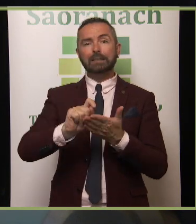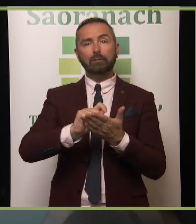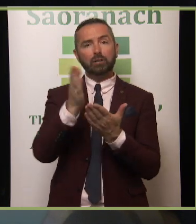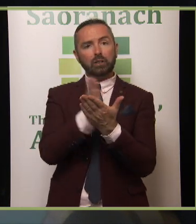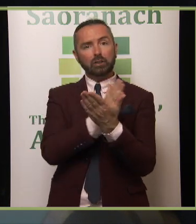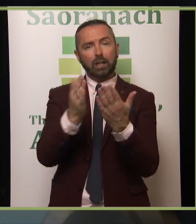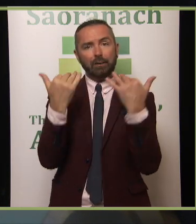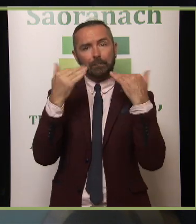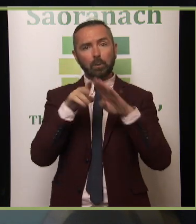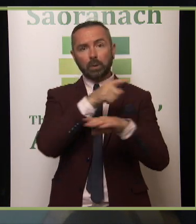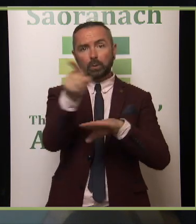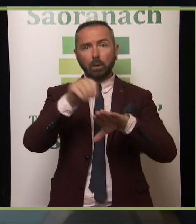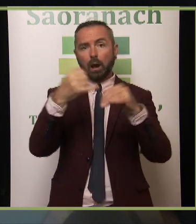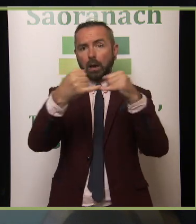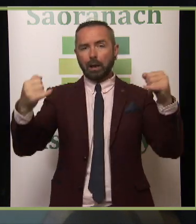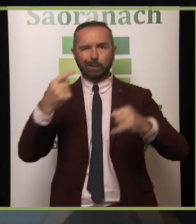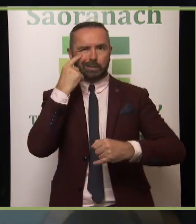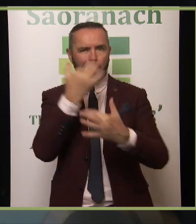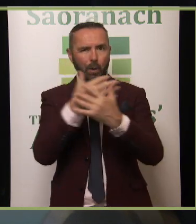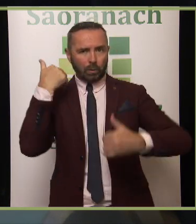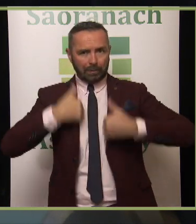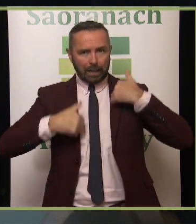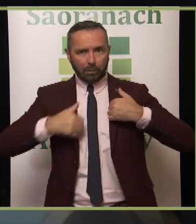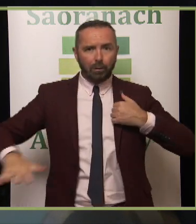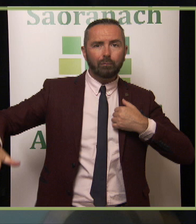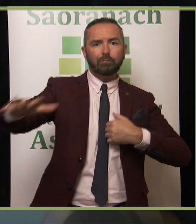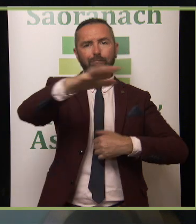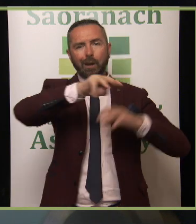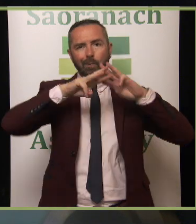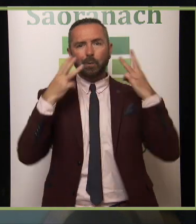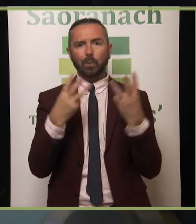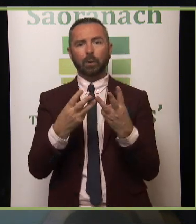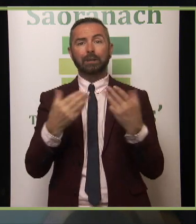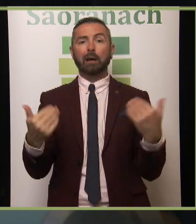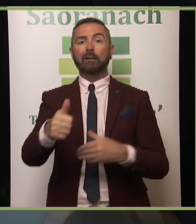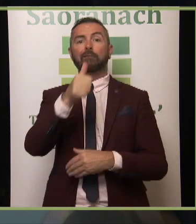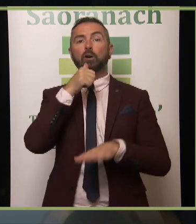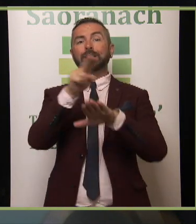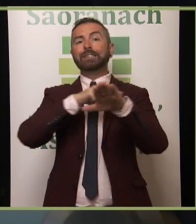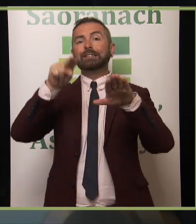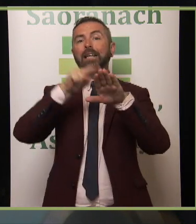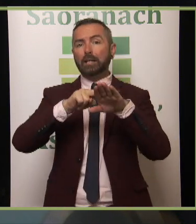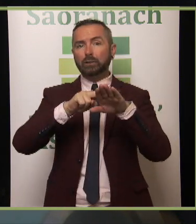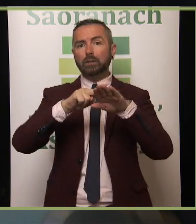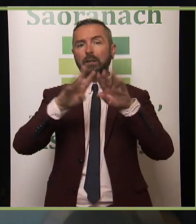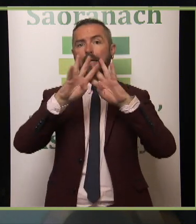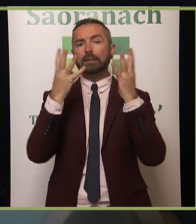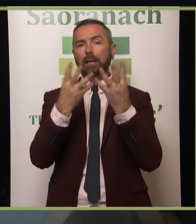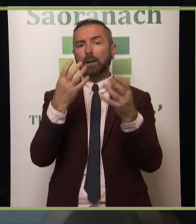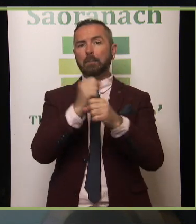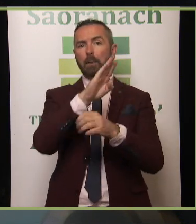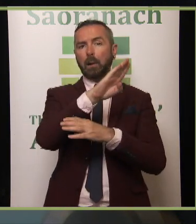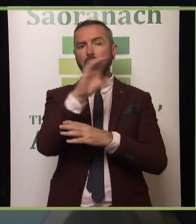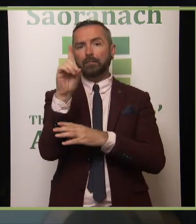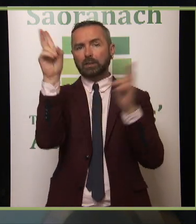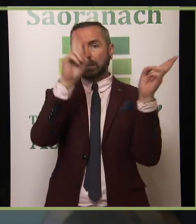can see the interest that's in this, because it is the first National Assembly on biodiversity loss. And as always,